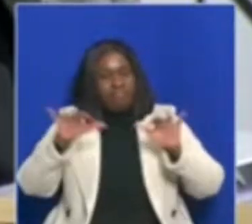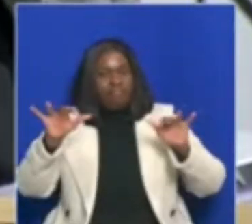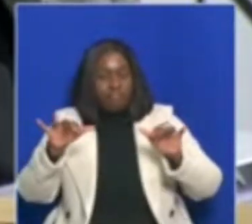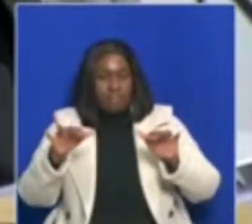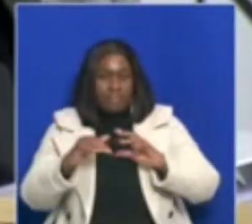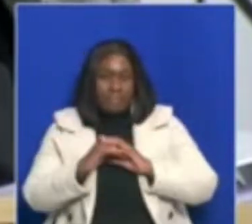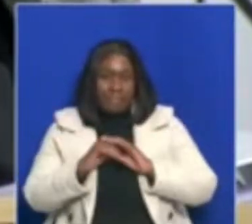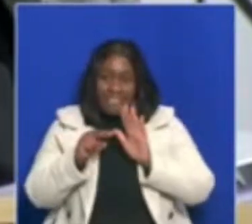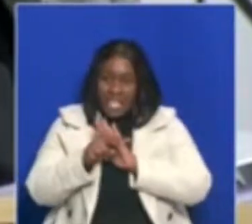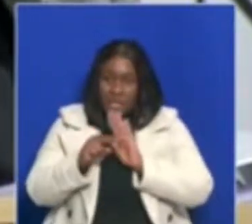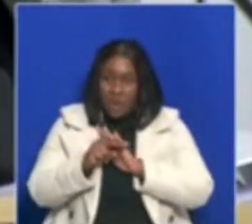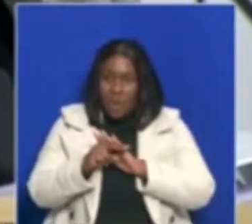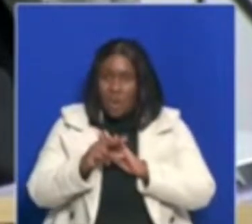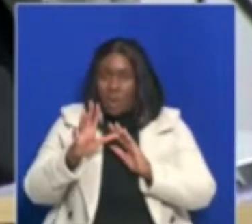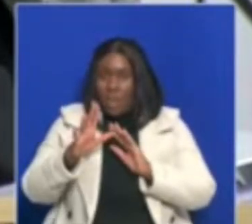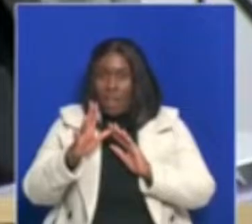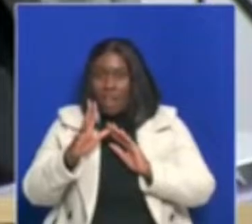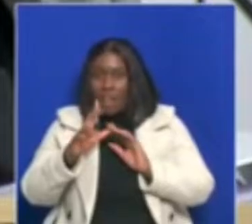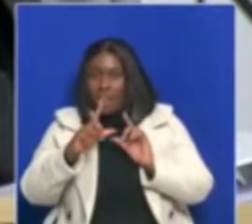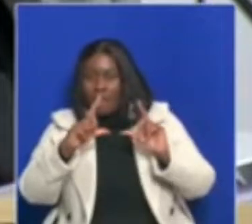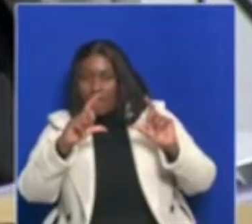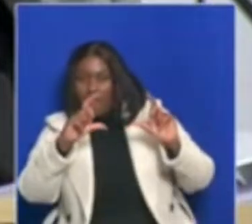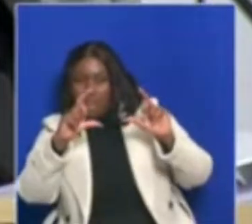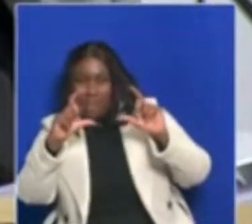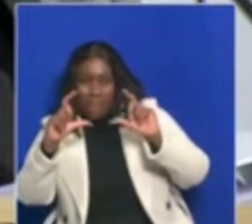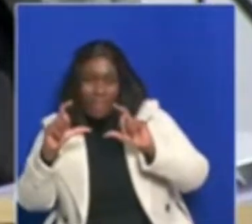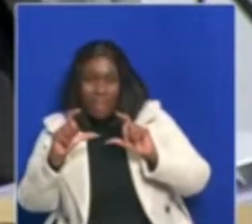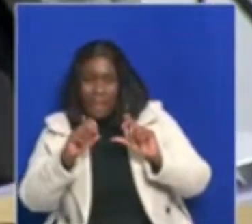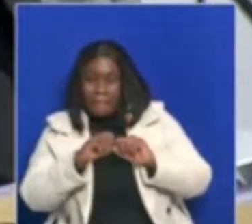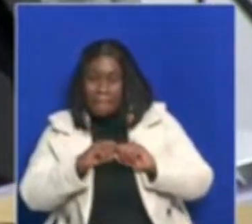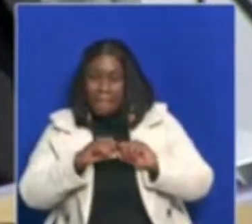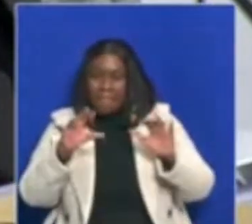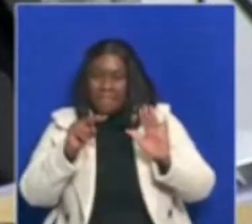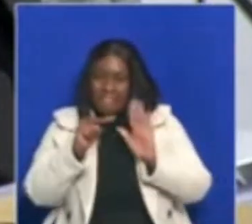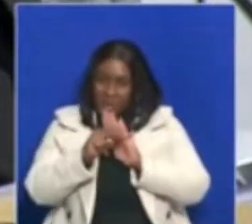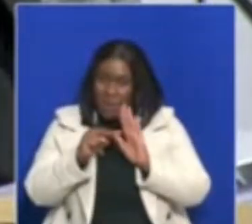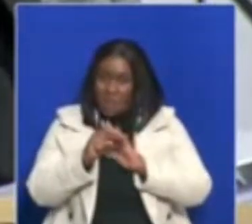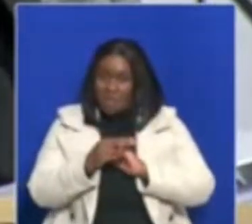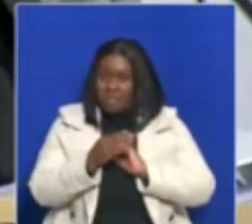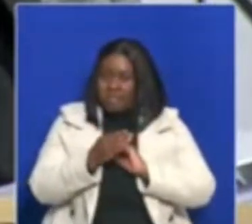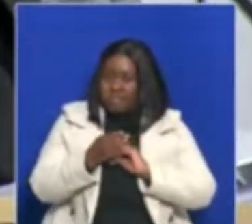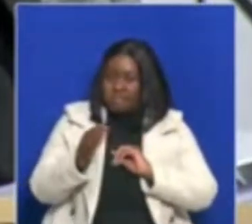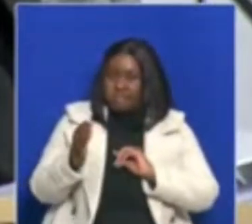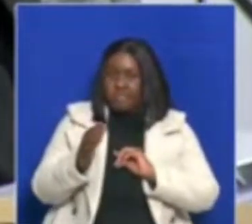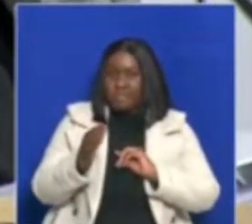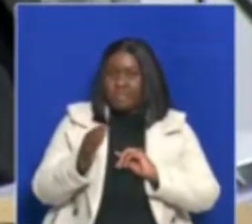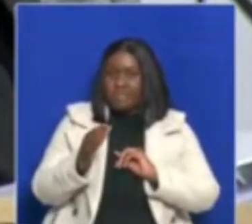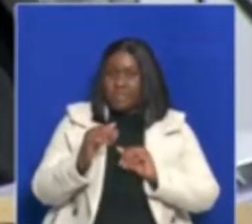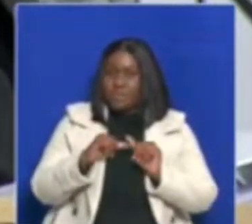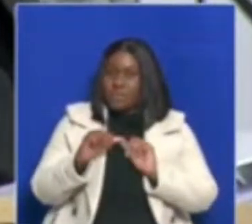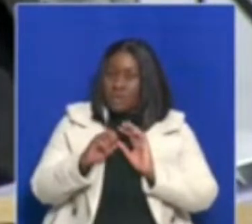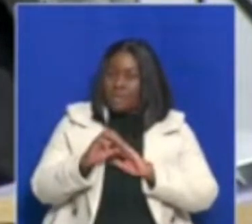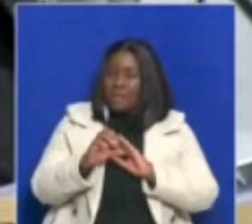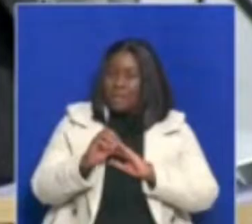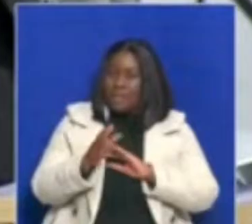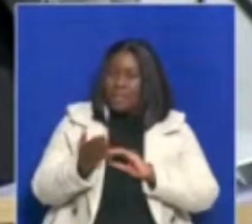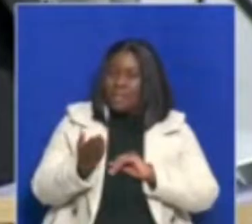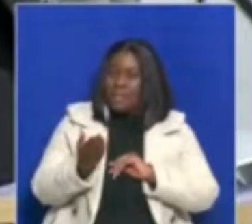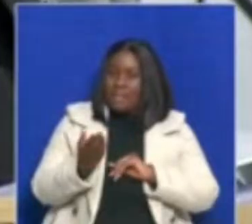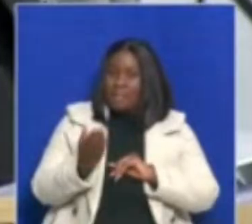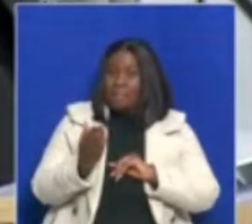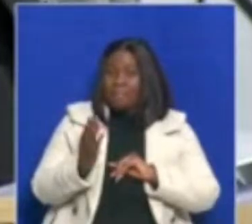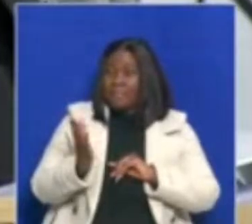it, those cash in transits. You could see some of the criminals that are there